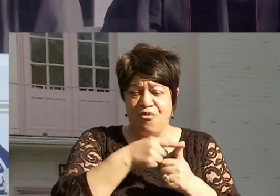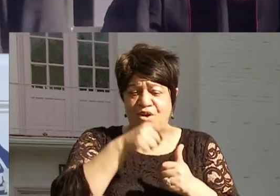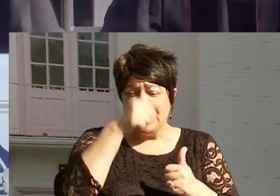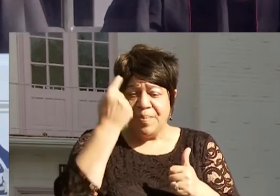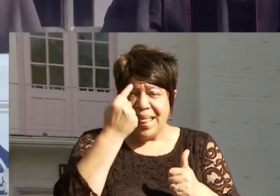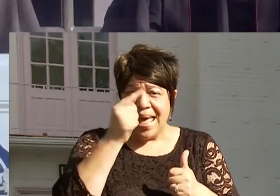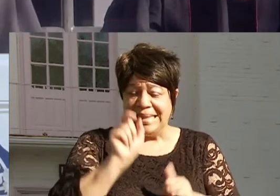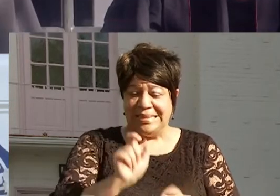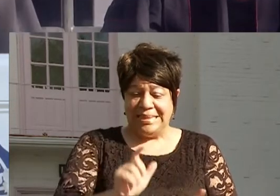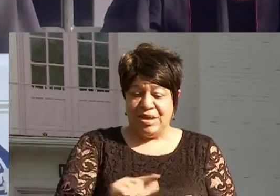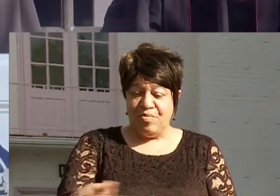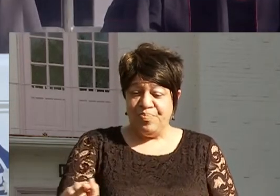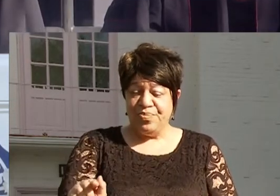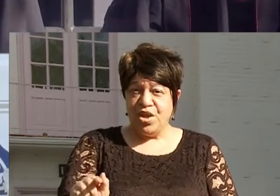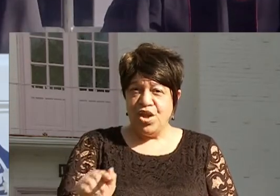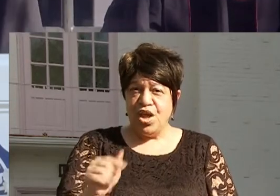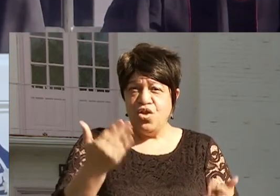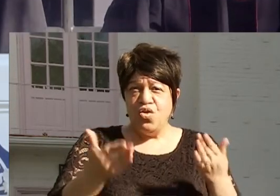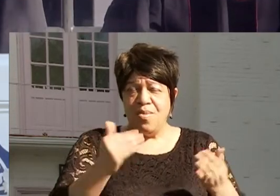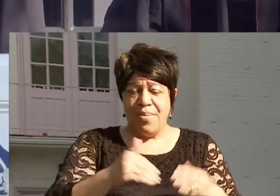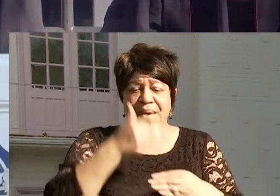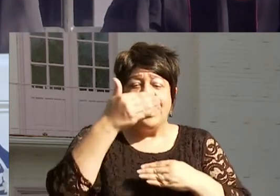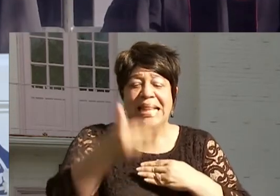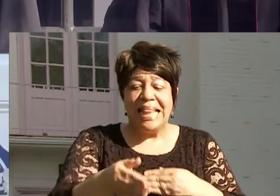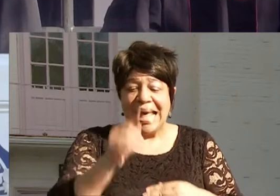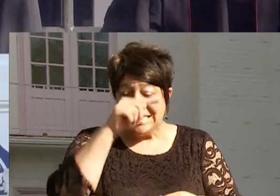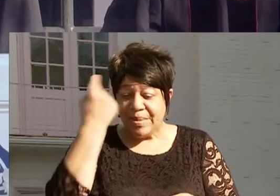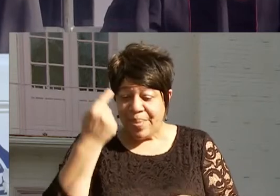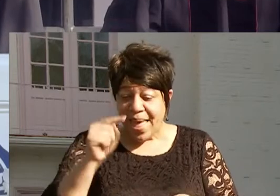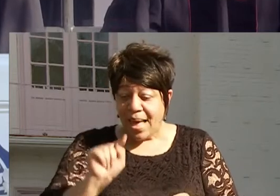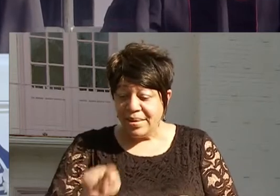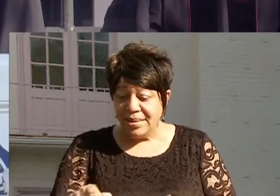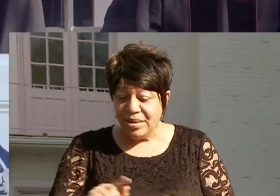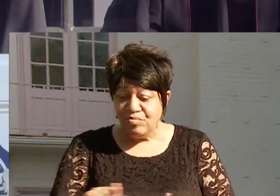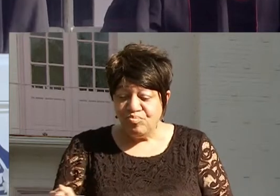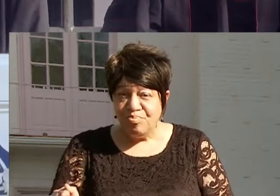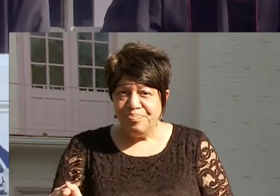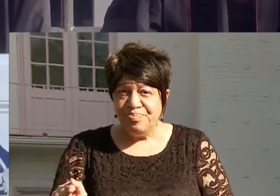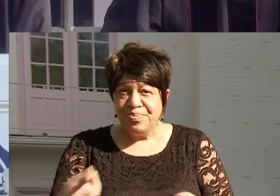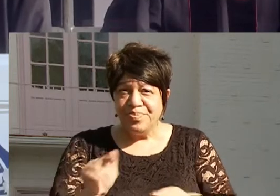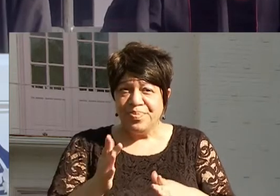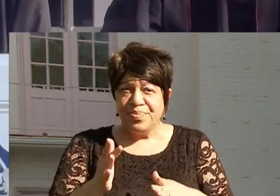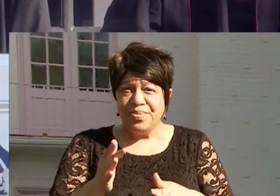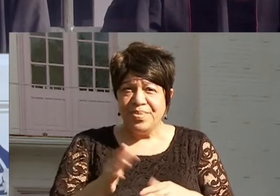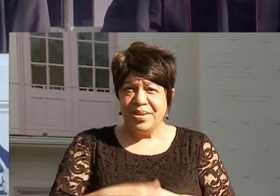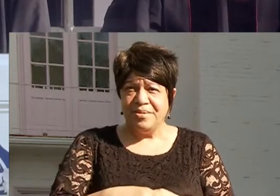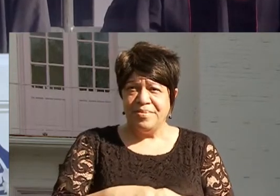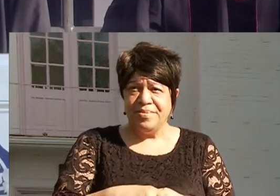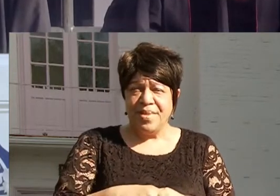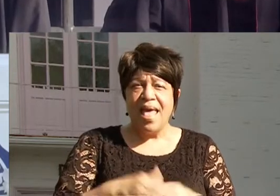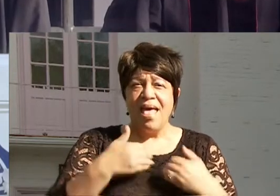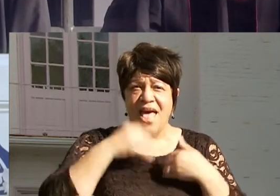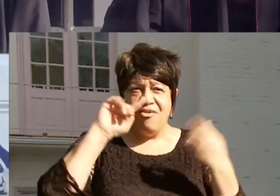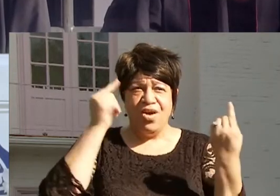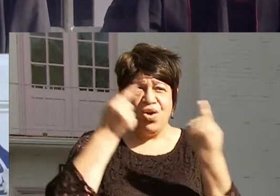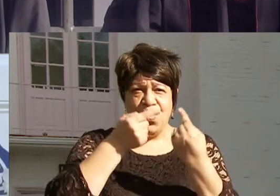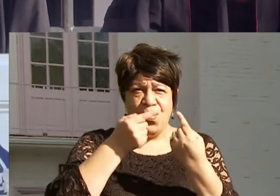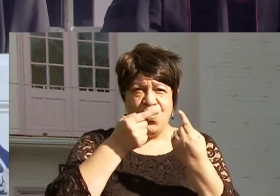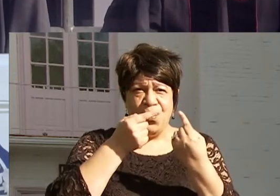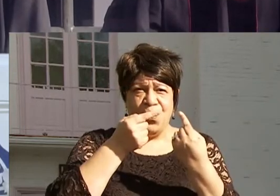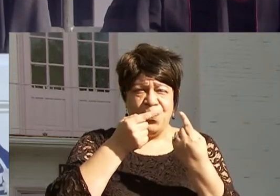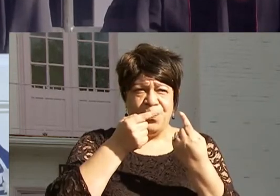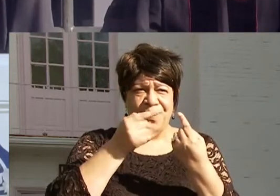You know what? You could be the next Black. Stop right there. That ain't a goal. That's a title.